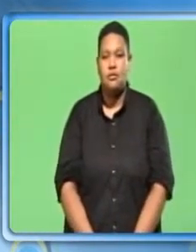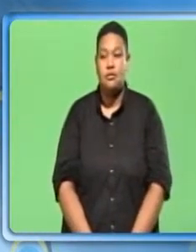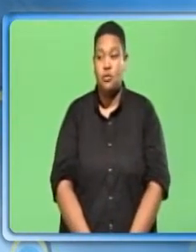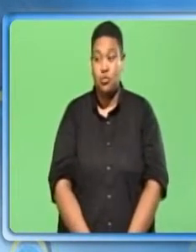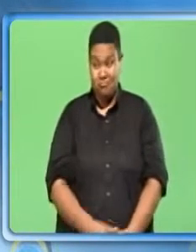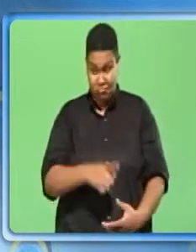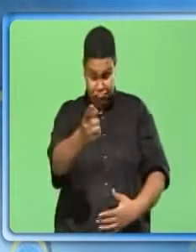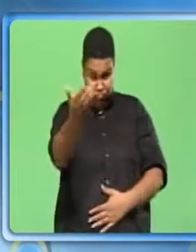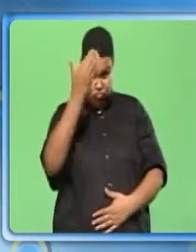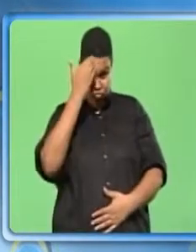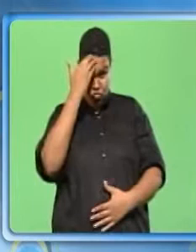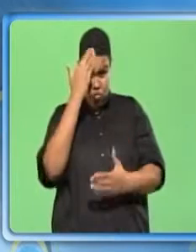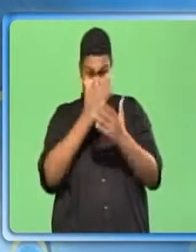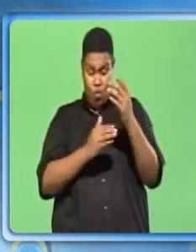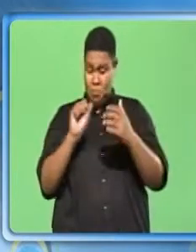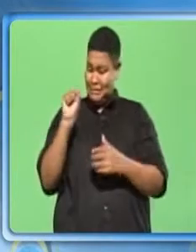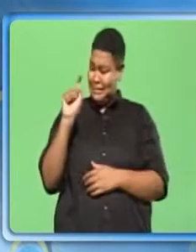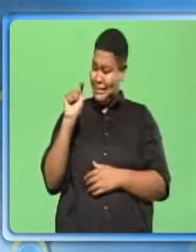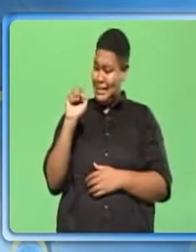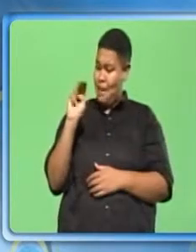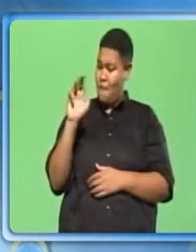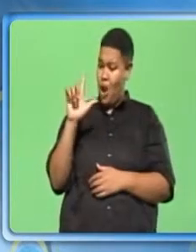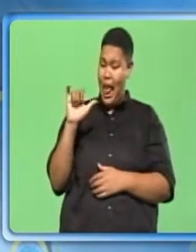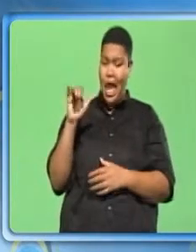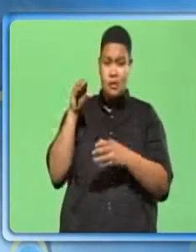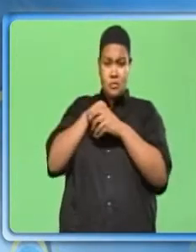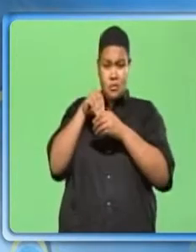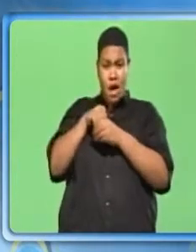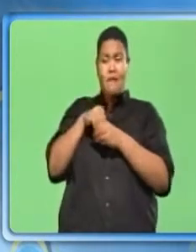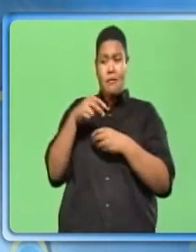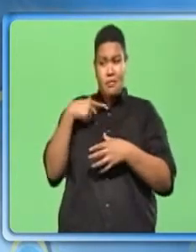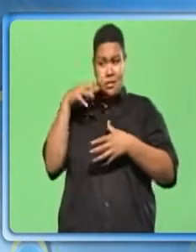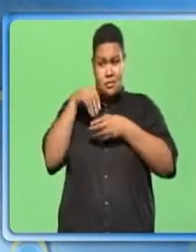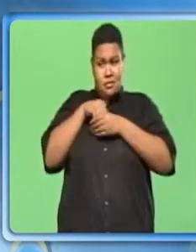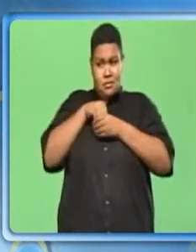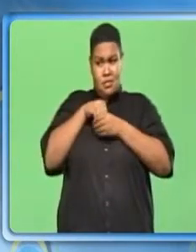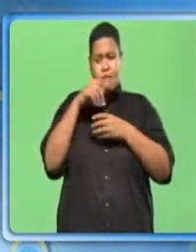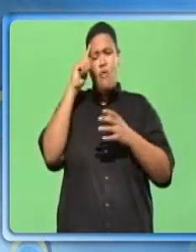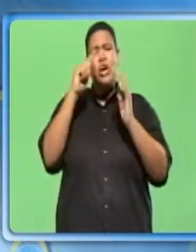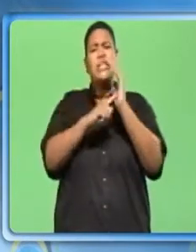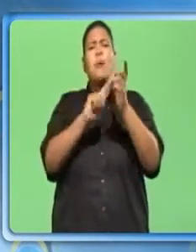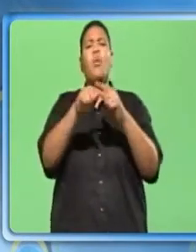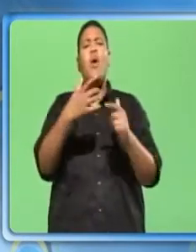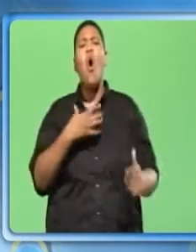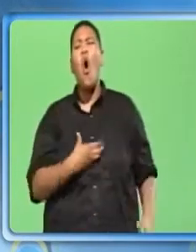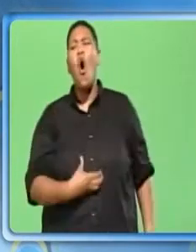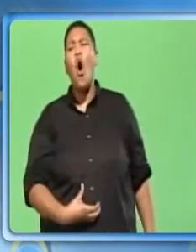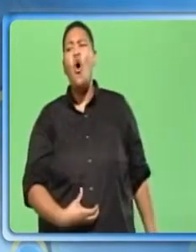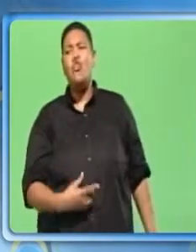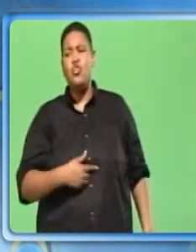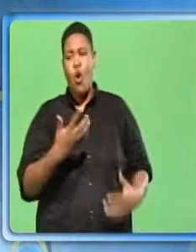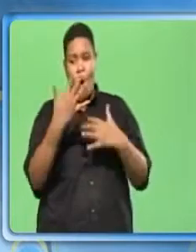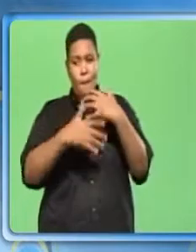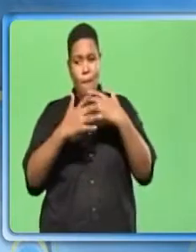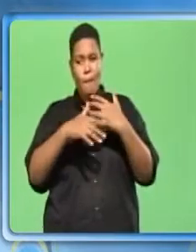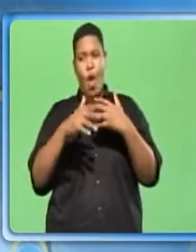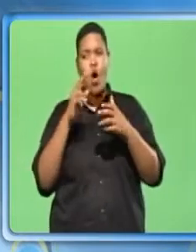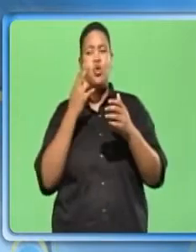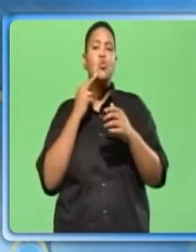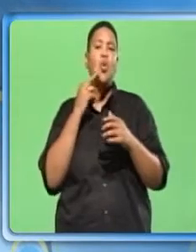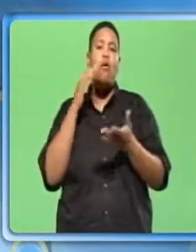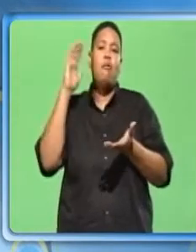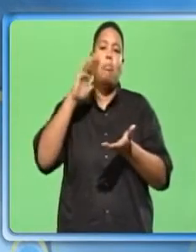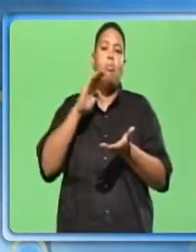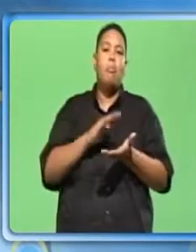Do you know that some stimuli are internal? For example, when you feel hungry, your blood sugar level falls,